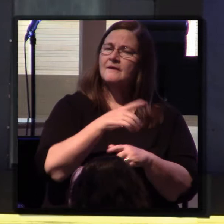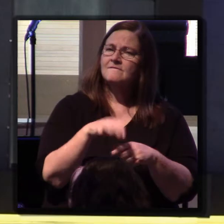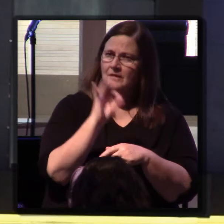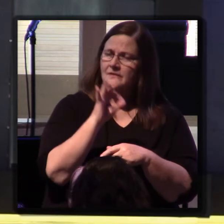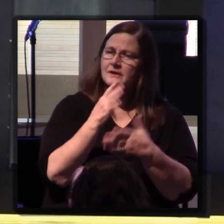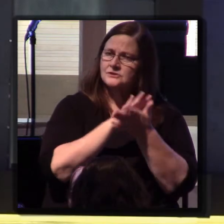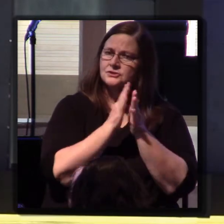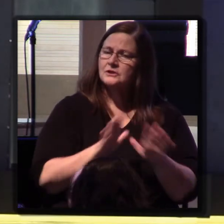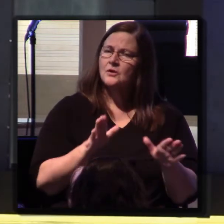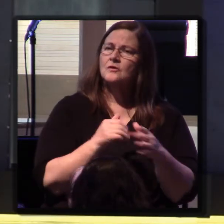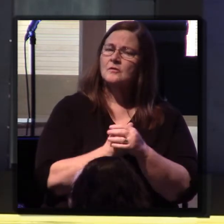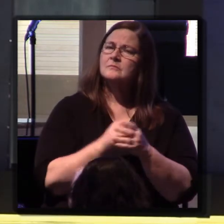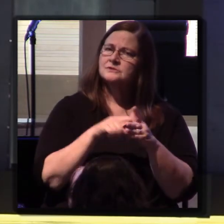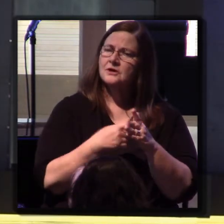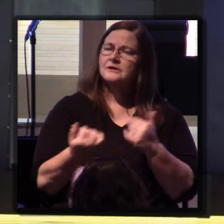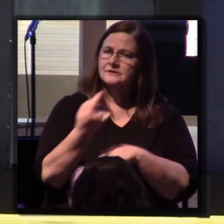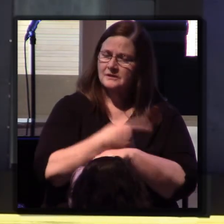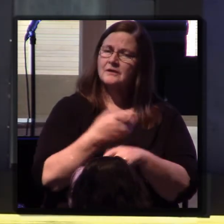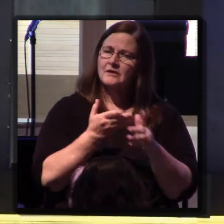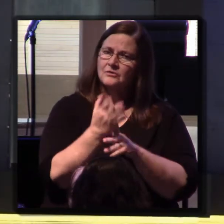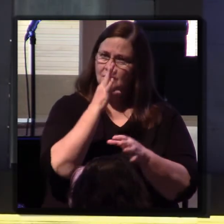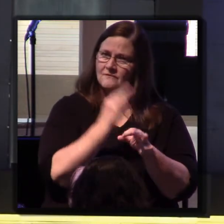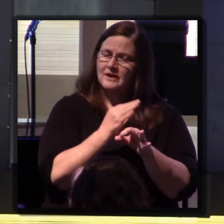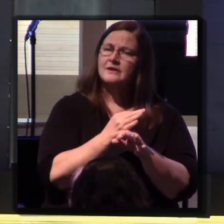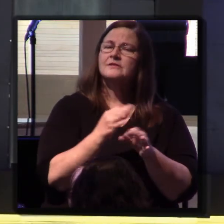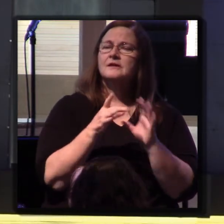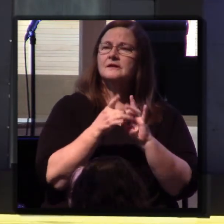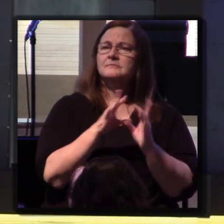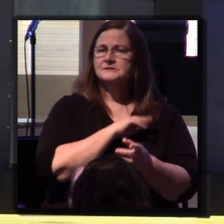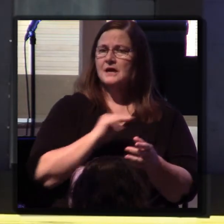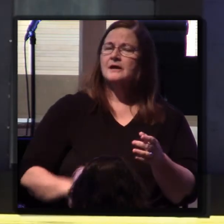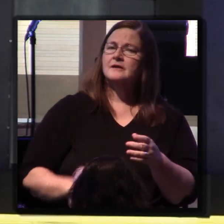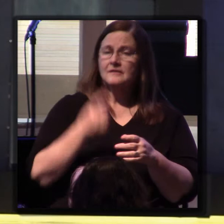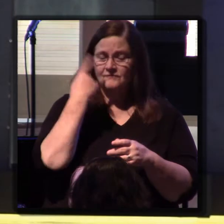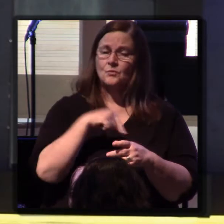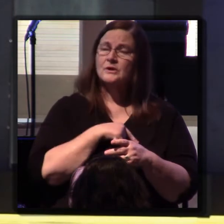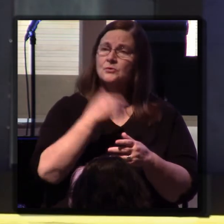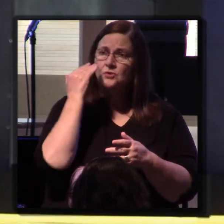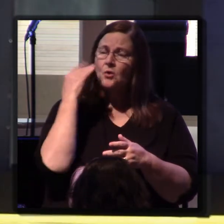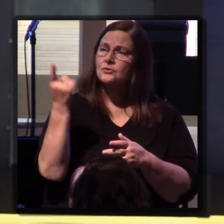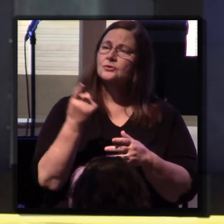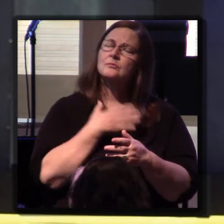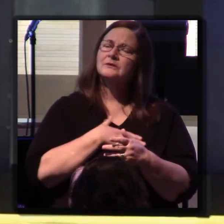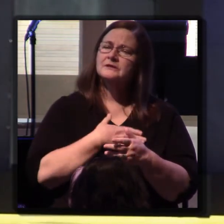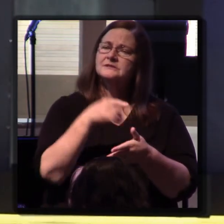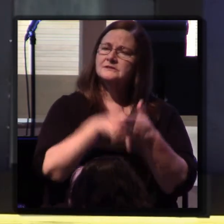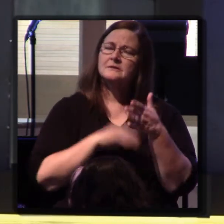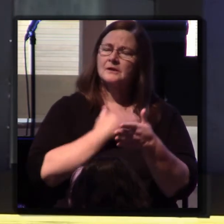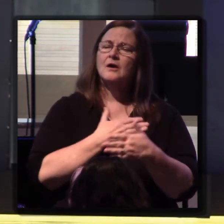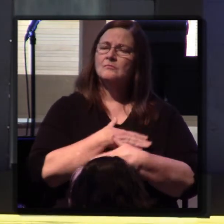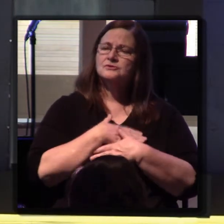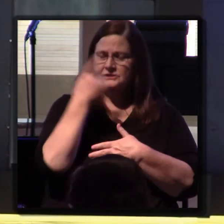shalom to all those who trust in you. Lord, may they find that shalom starting today through faith in Messiah.